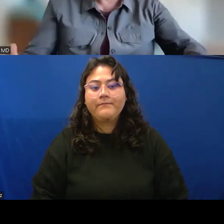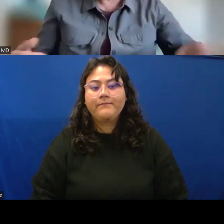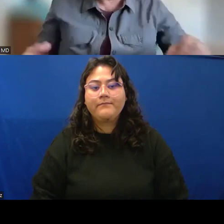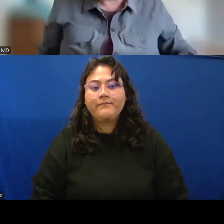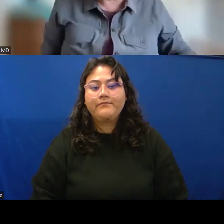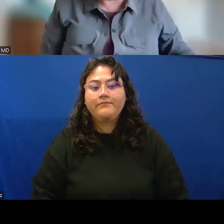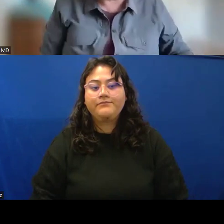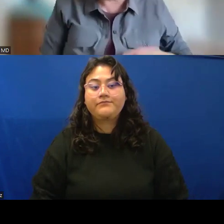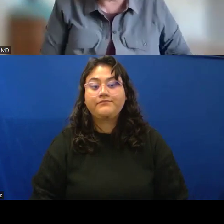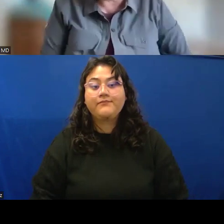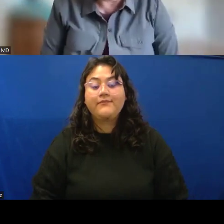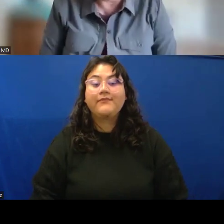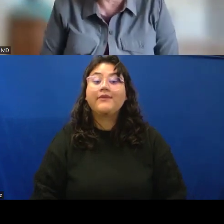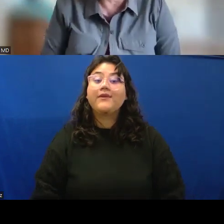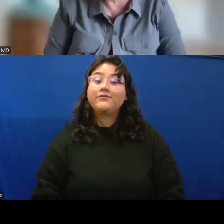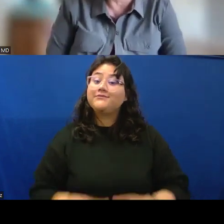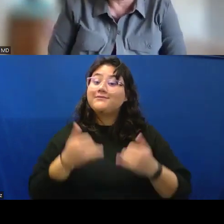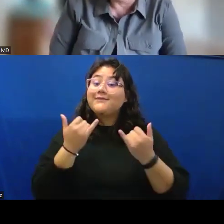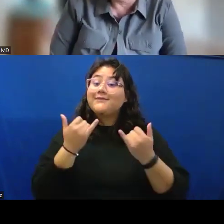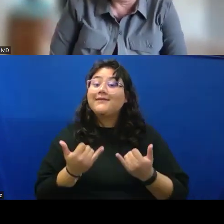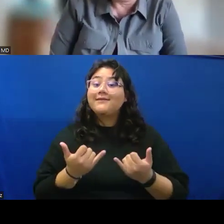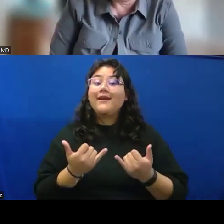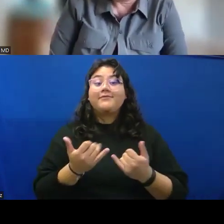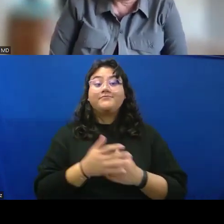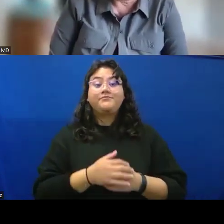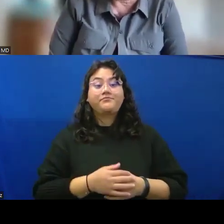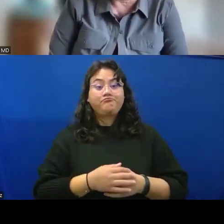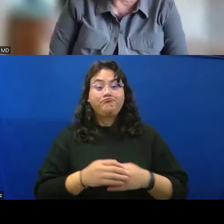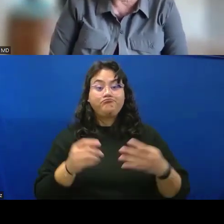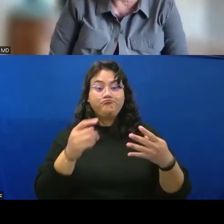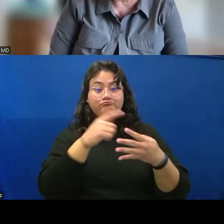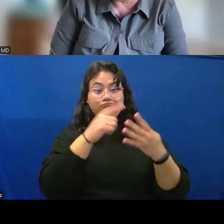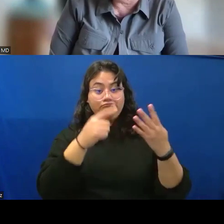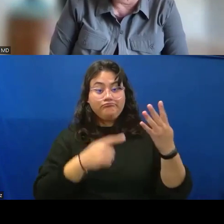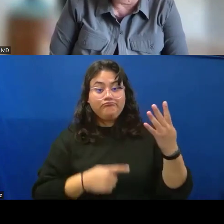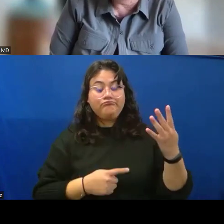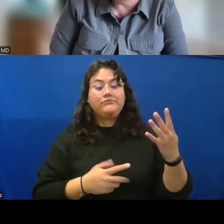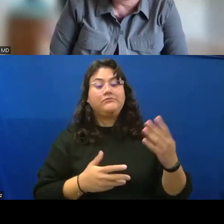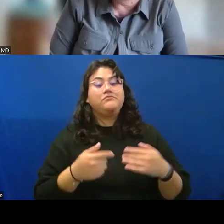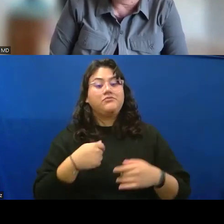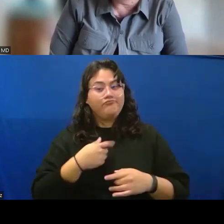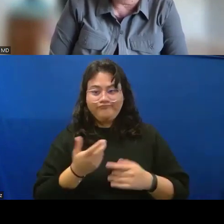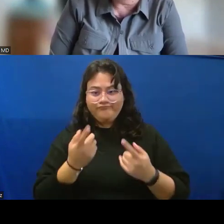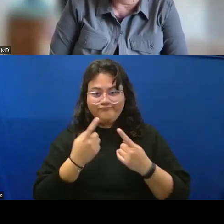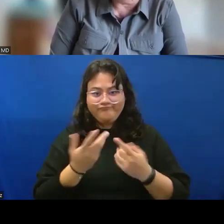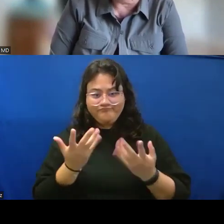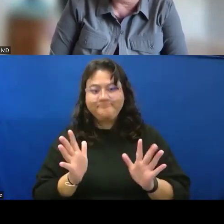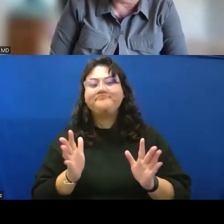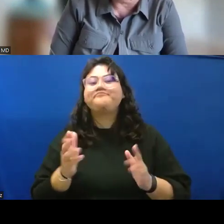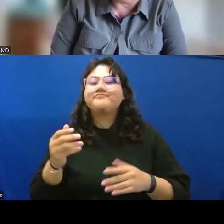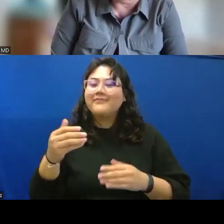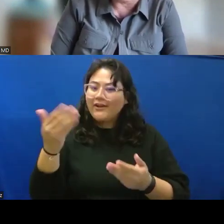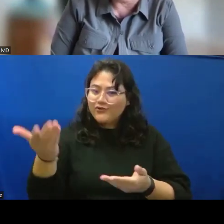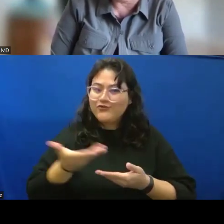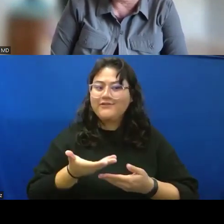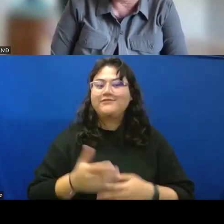So this is what we're going to cover in today's discussion. I've already been introduced, and I'm going to share a little